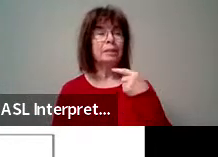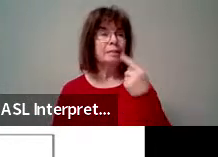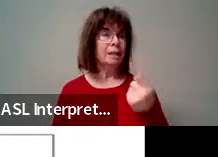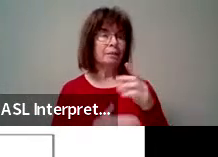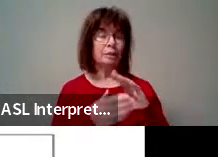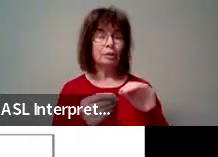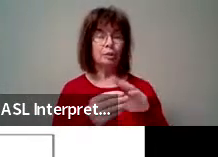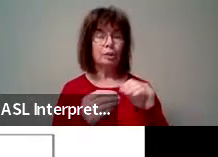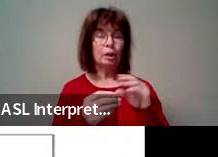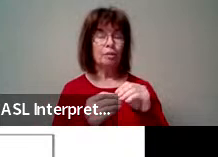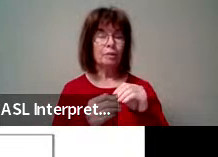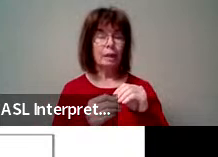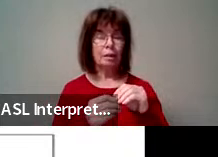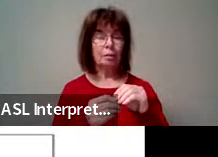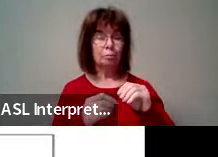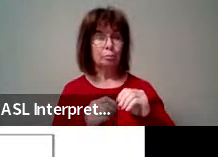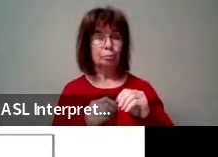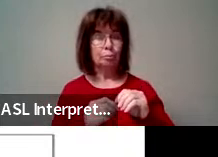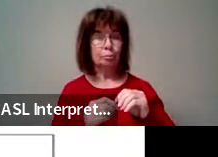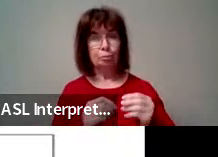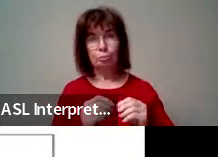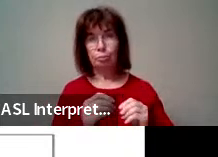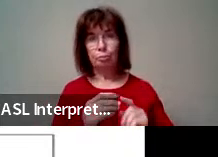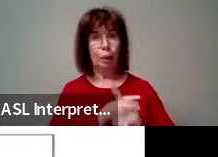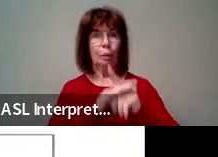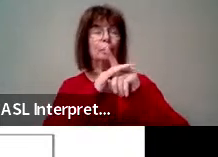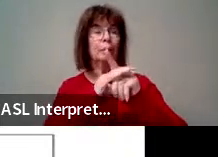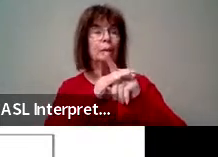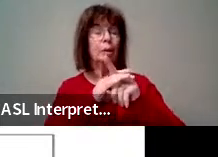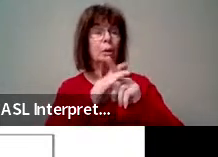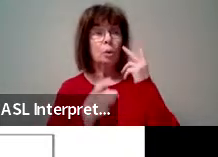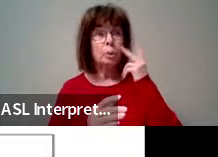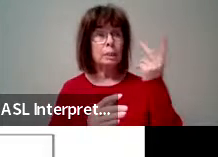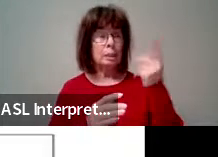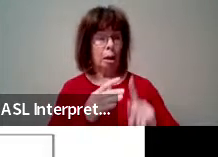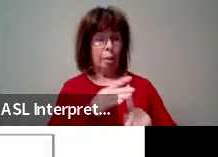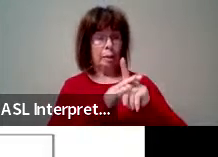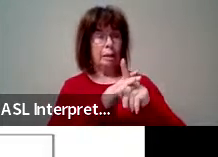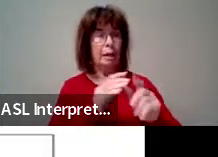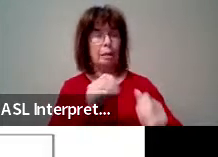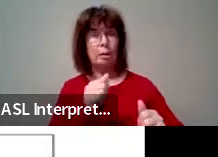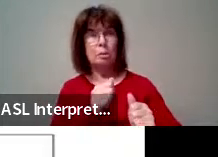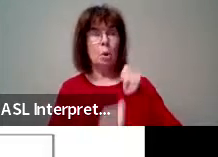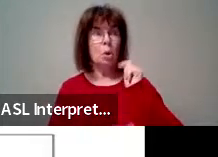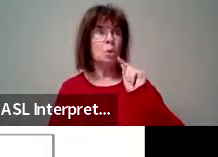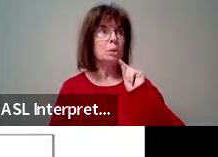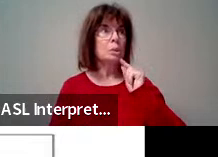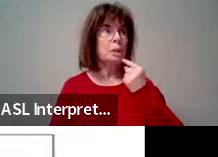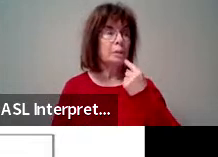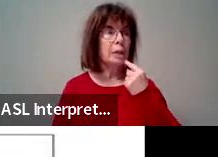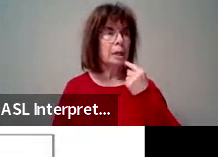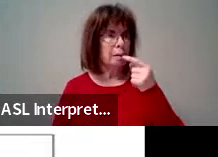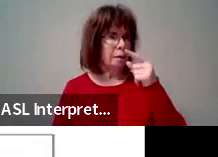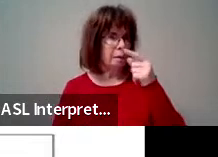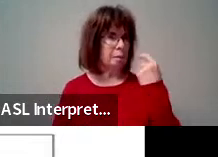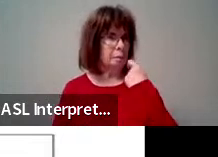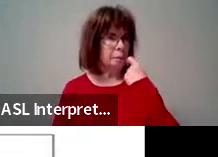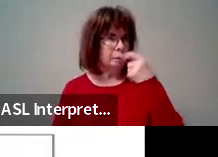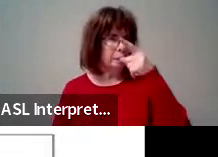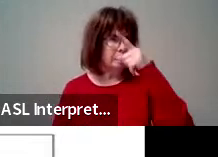of the outbreak. We saw the outbreak at its most serious during the summer